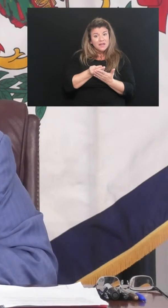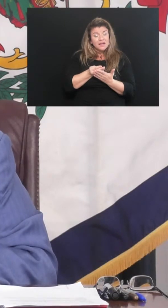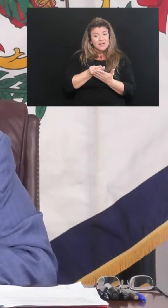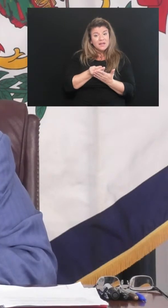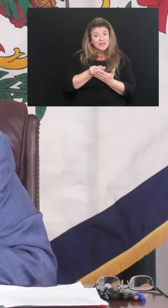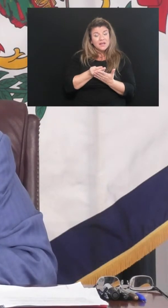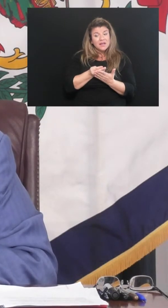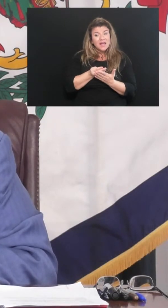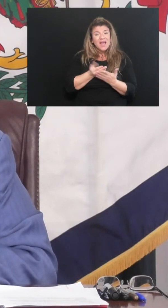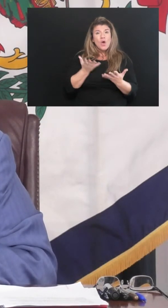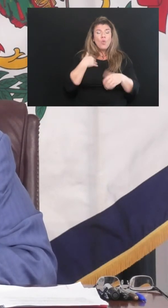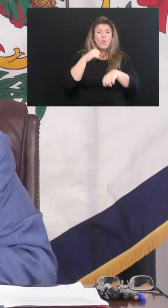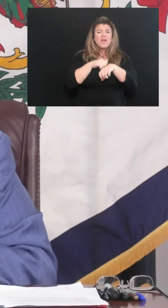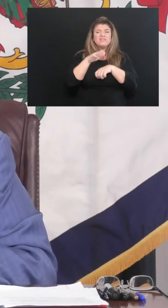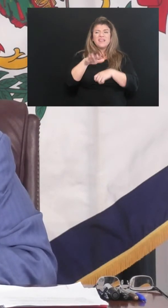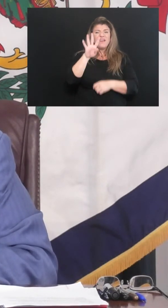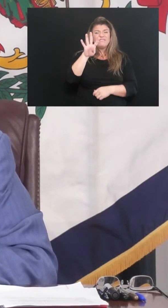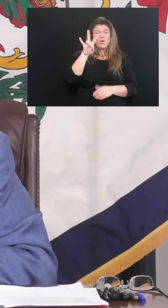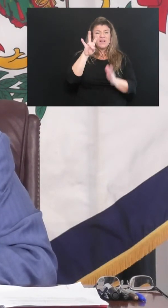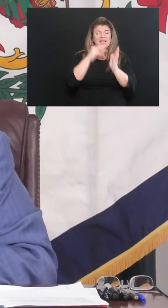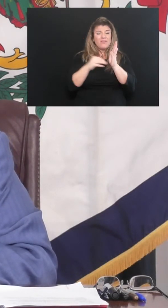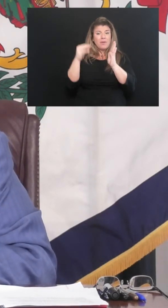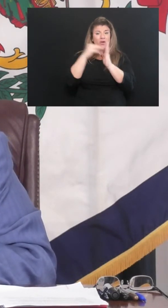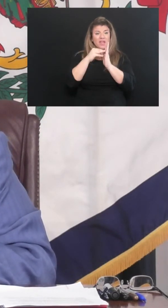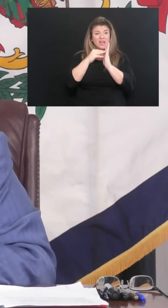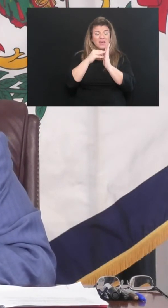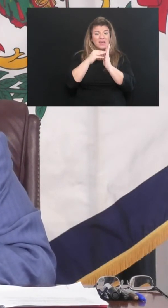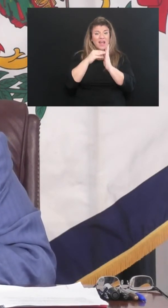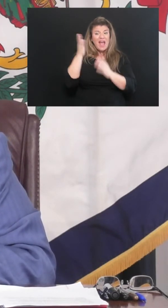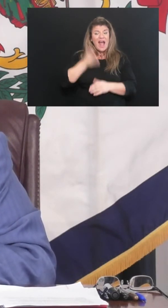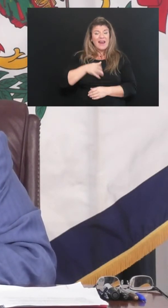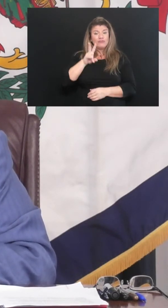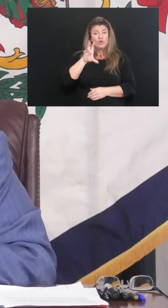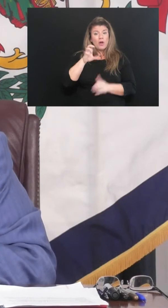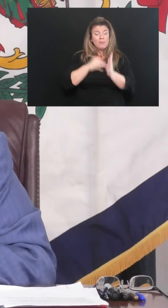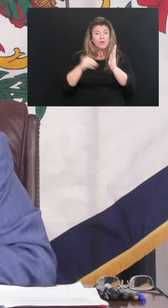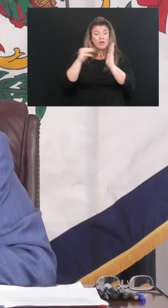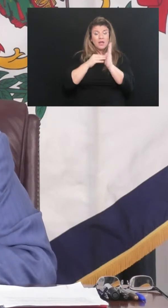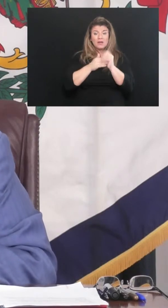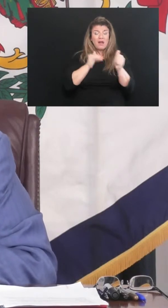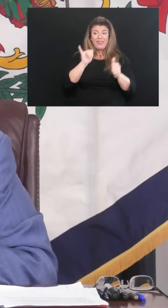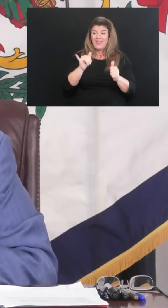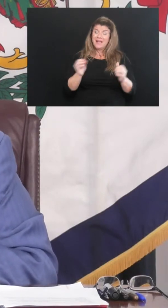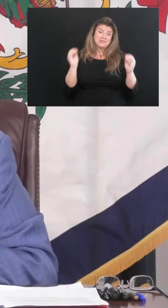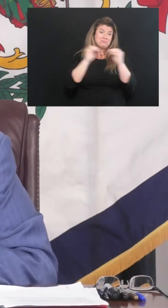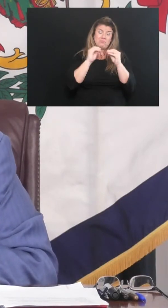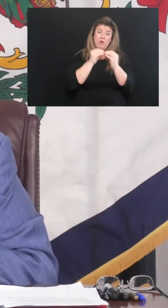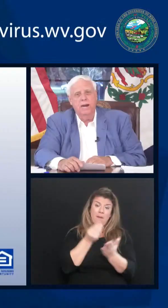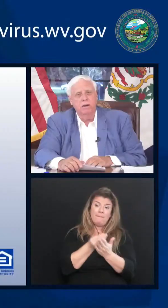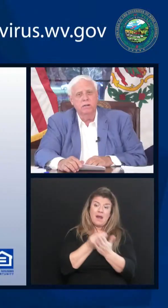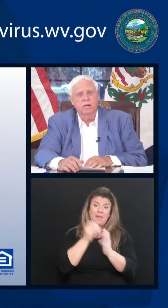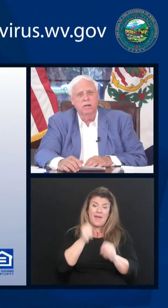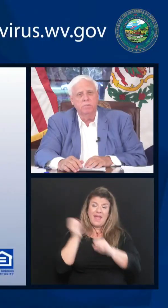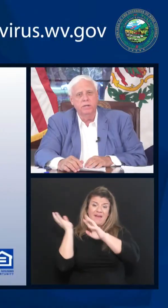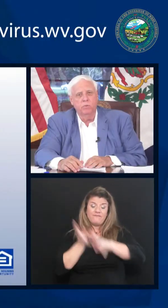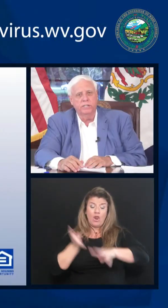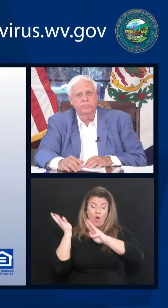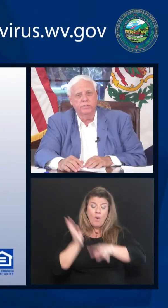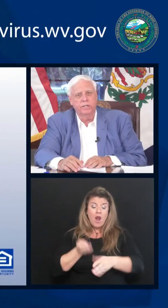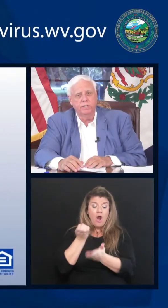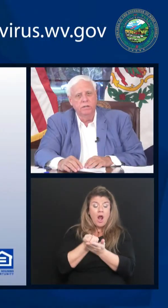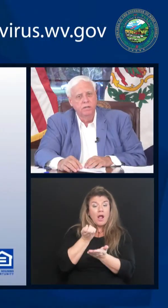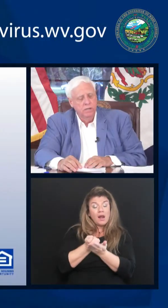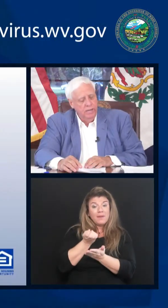We've sent out like $47 million out of $200 million. That's more money that can flow into our economy in